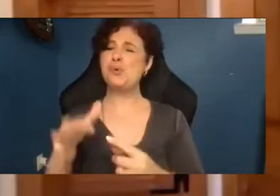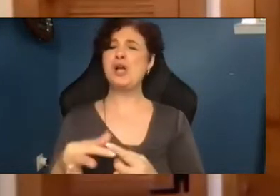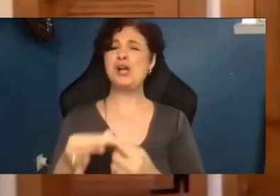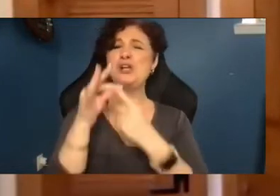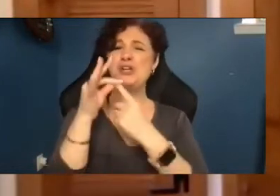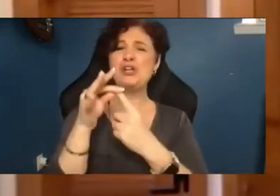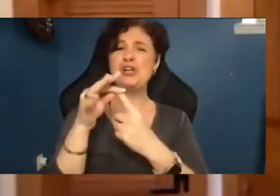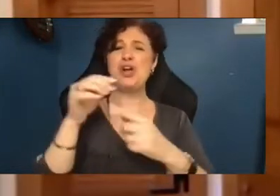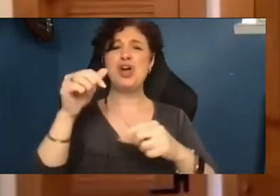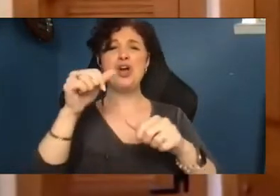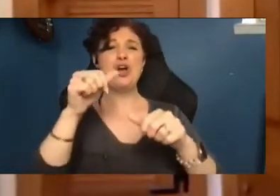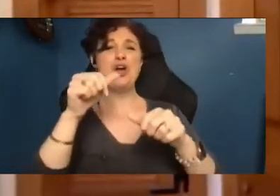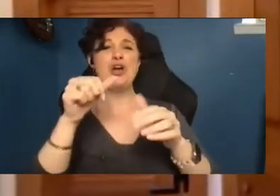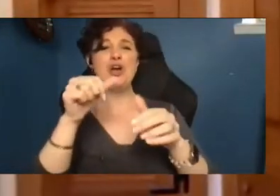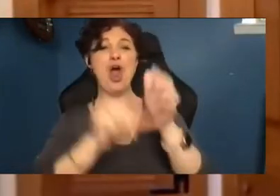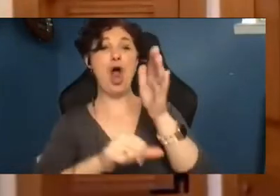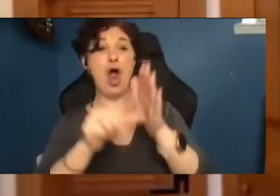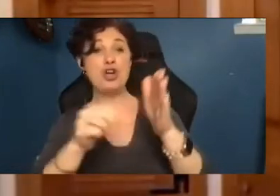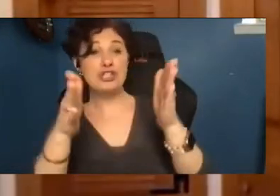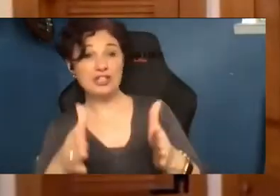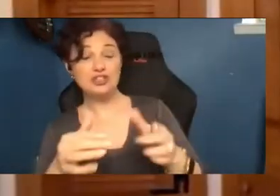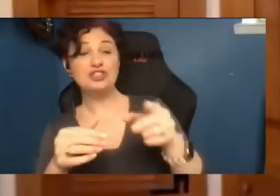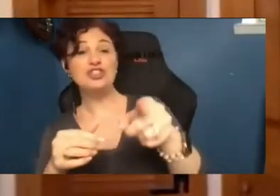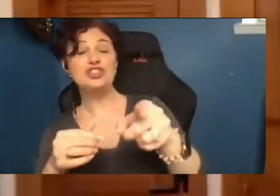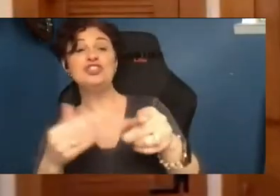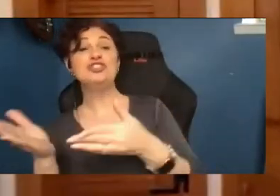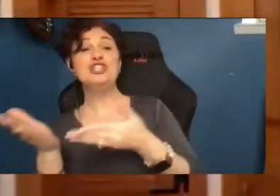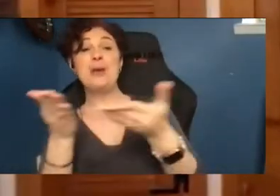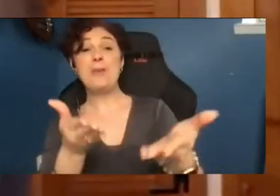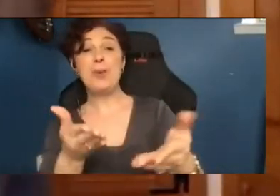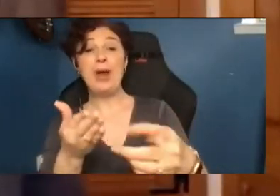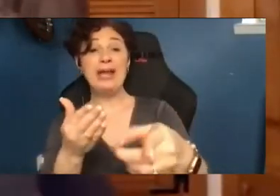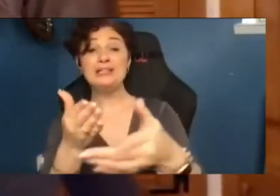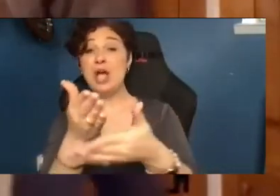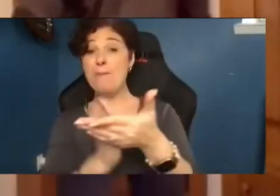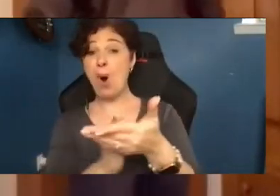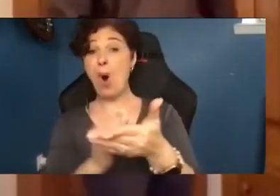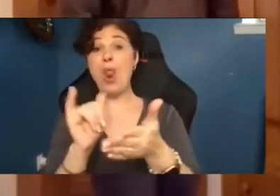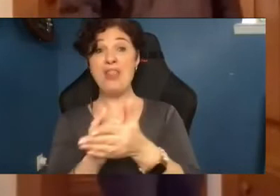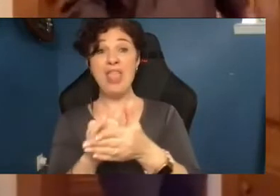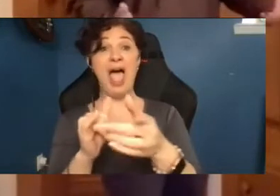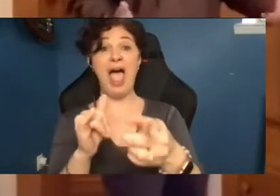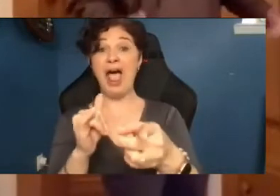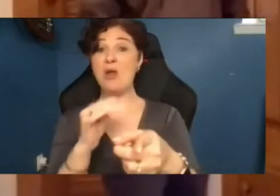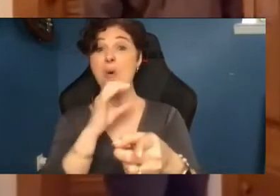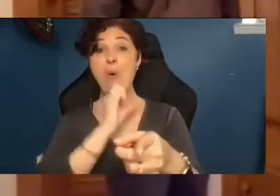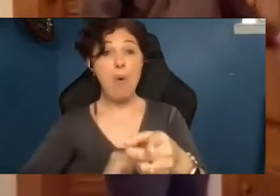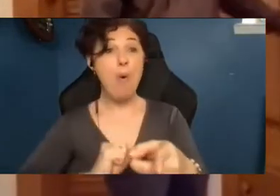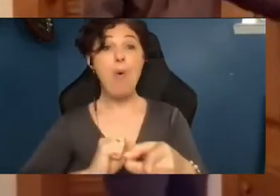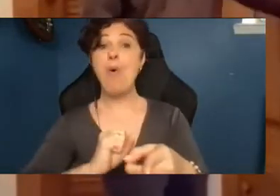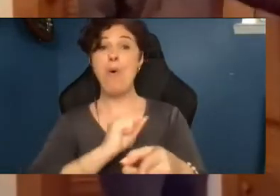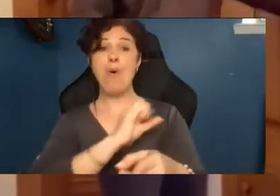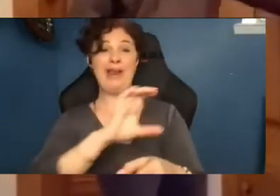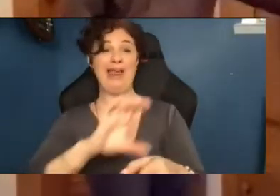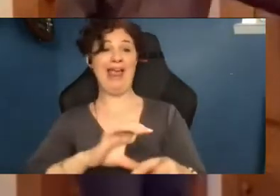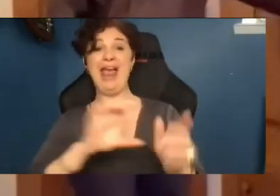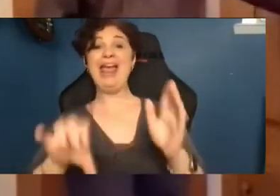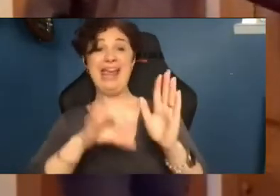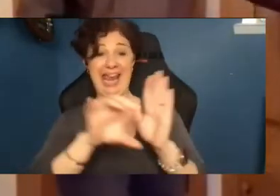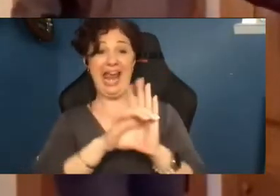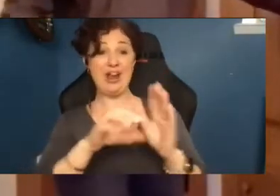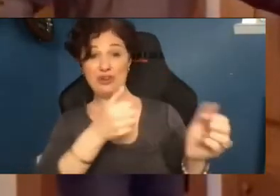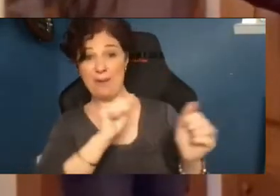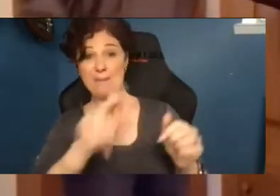old architecture. And she brings part of that architectural character back here to the